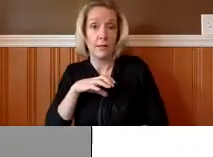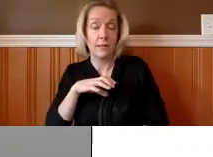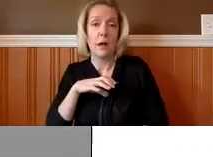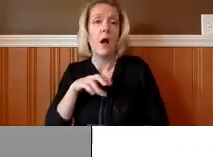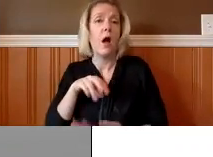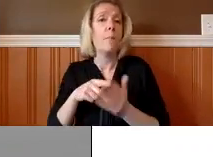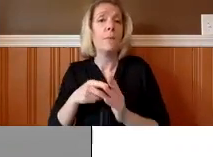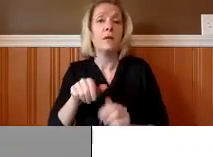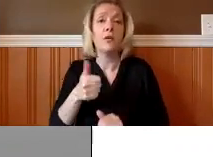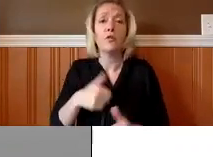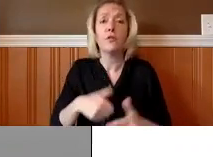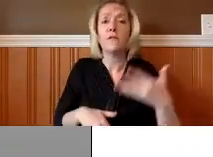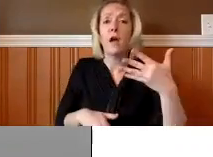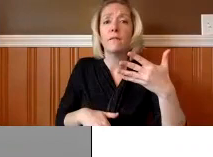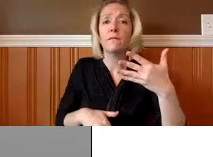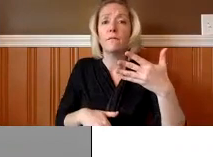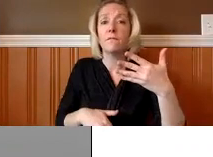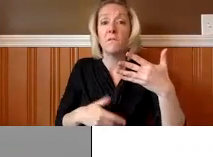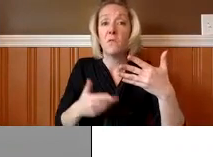an issue, or